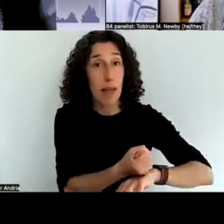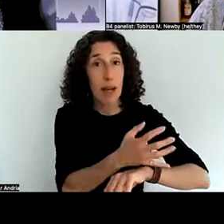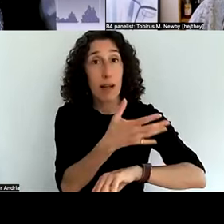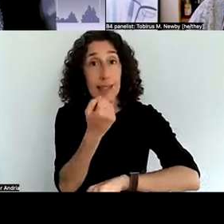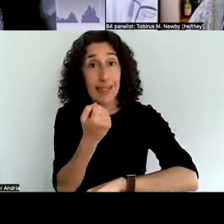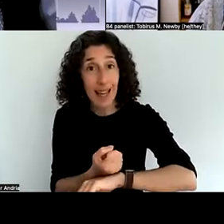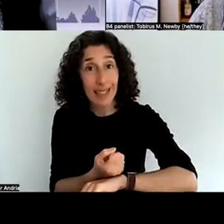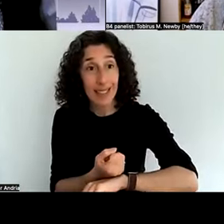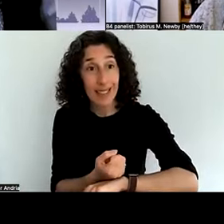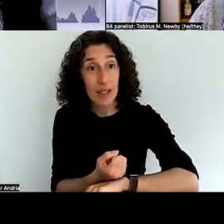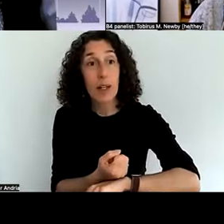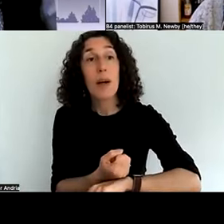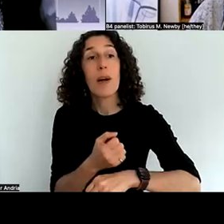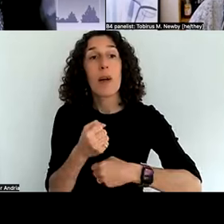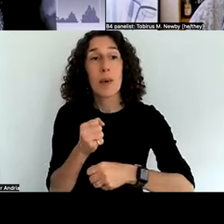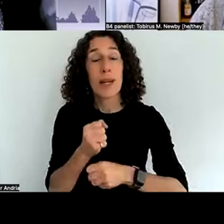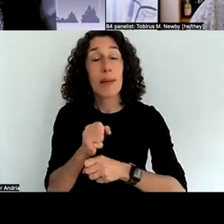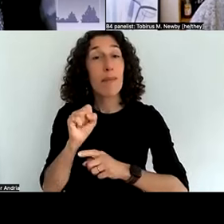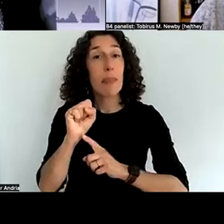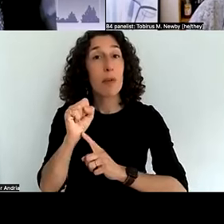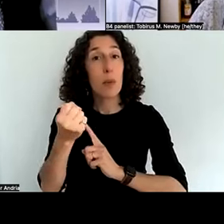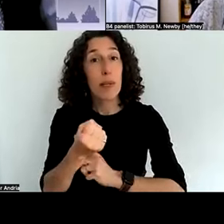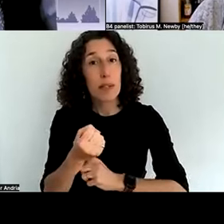that enable people to make good decisions around safety and harm, right?